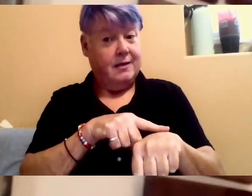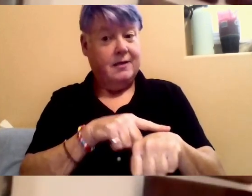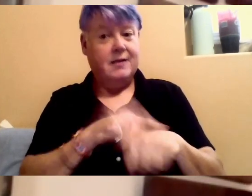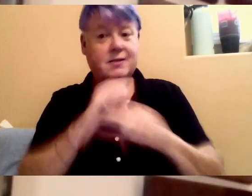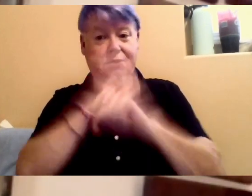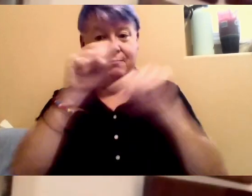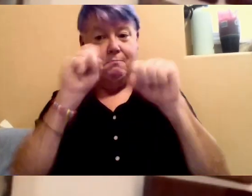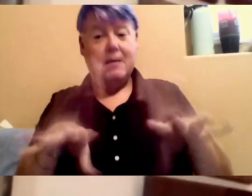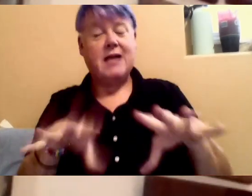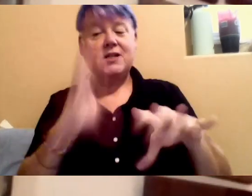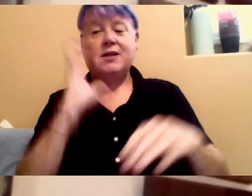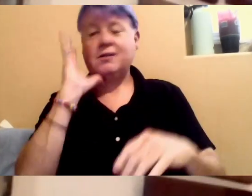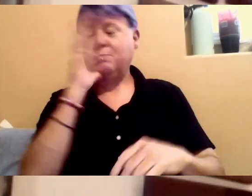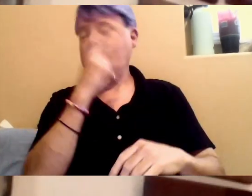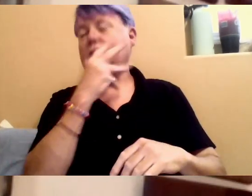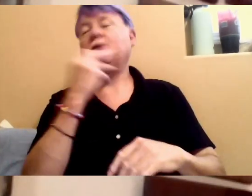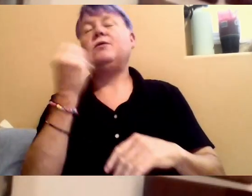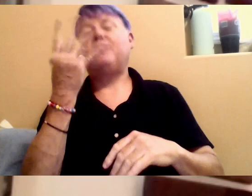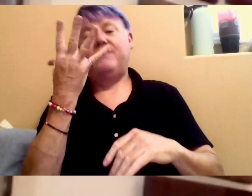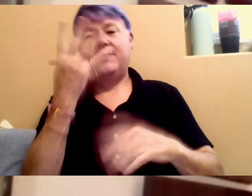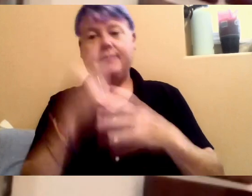still.